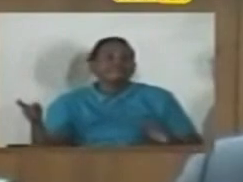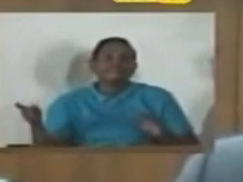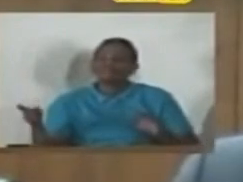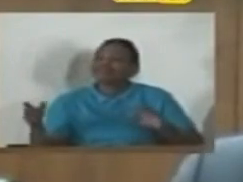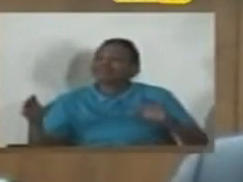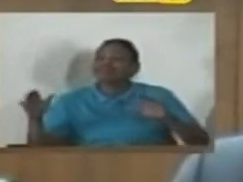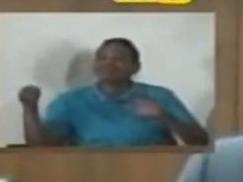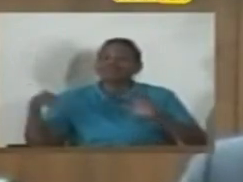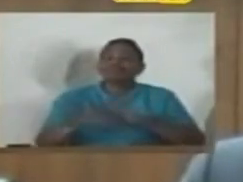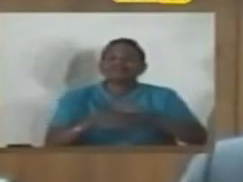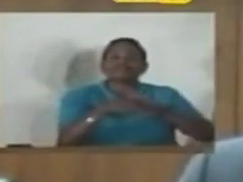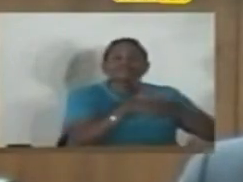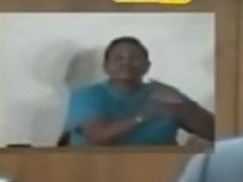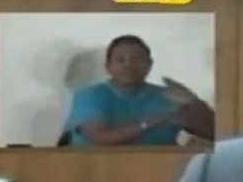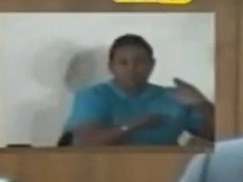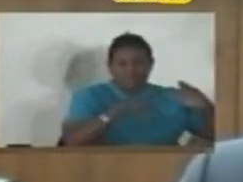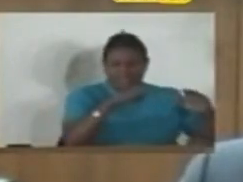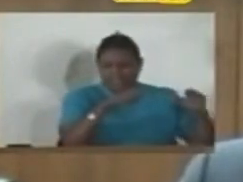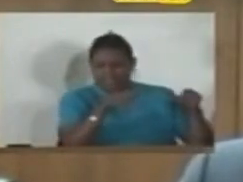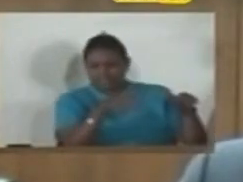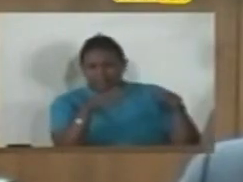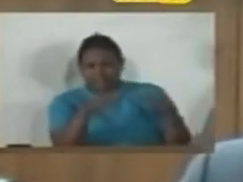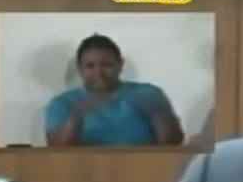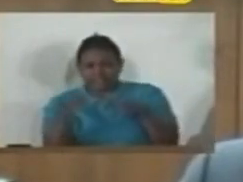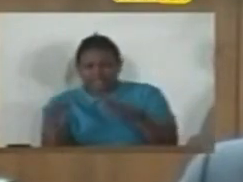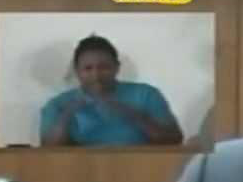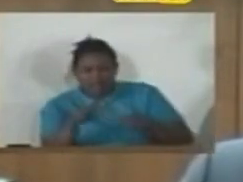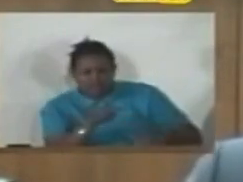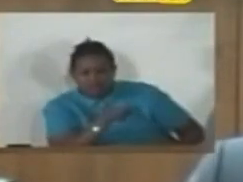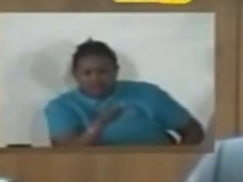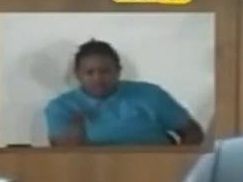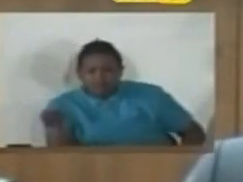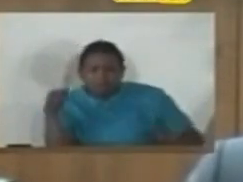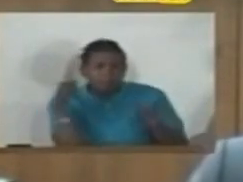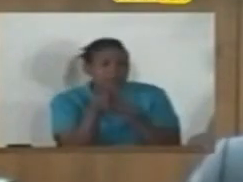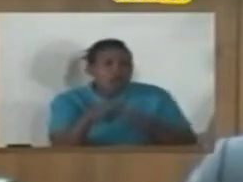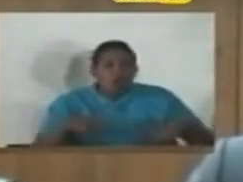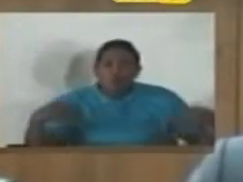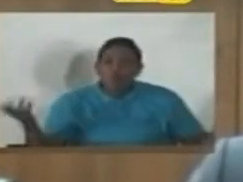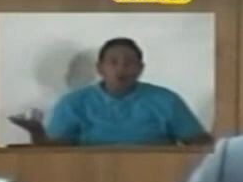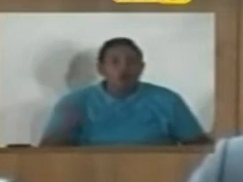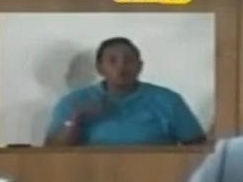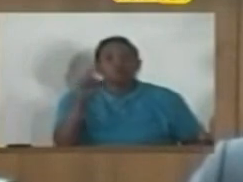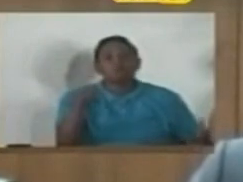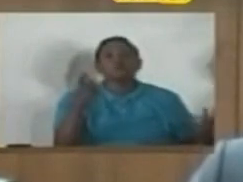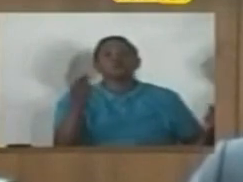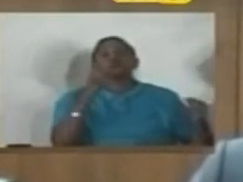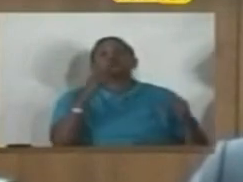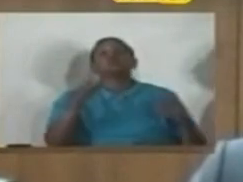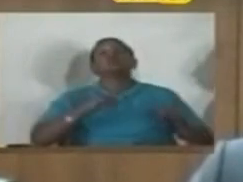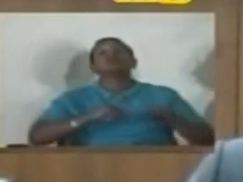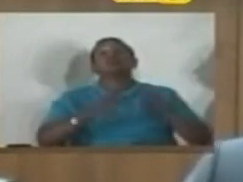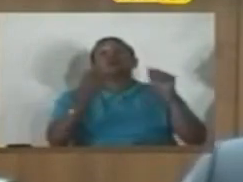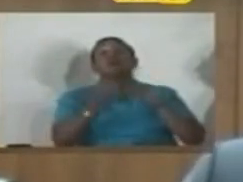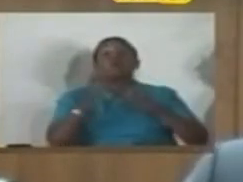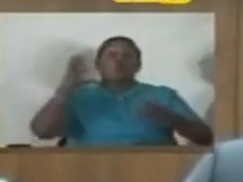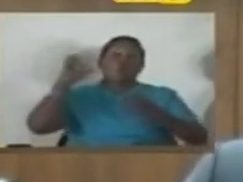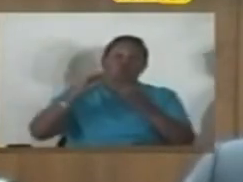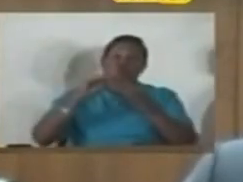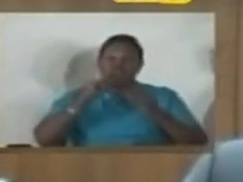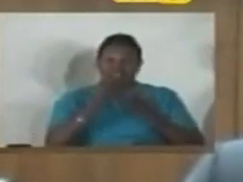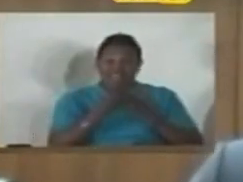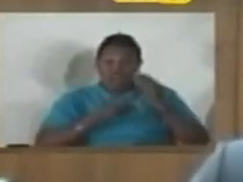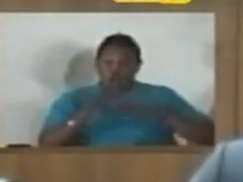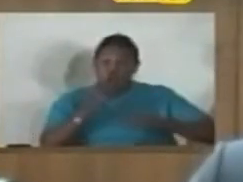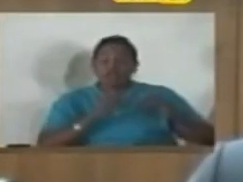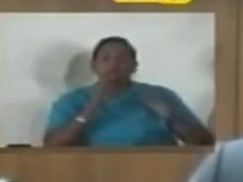sector-by-sector analysis to identify the issues affecting productivity. We must do this to ignite the overall economy and, by